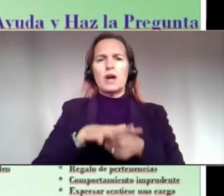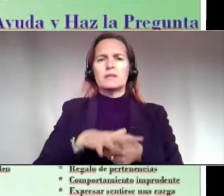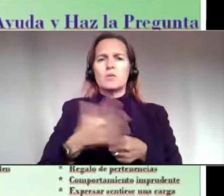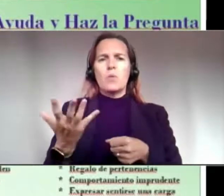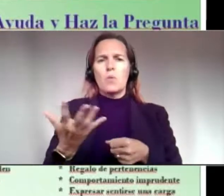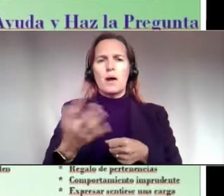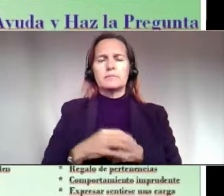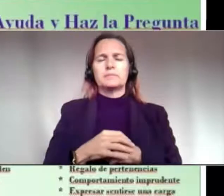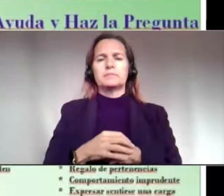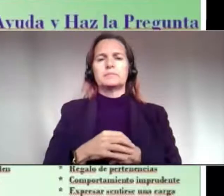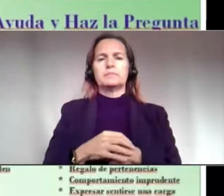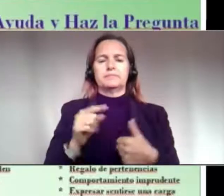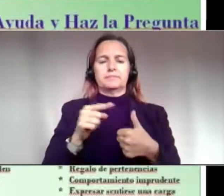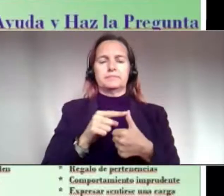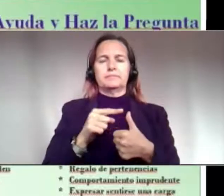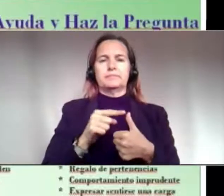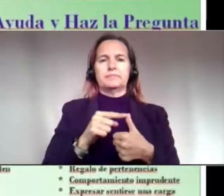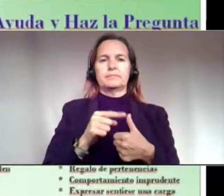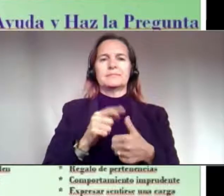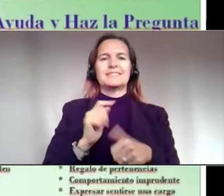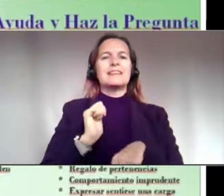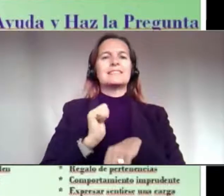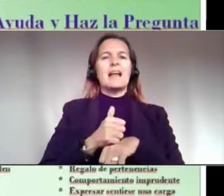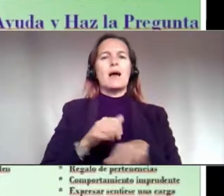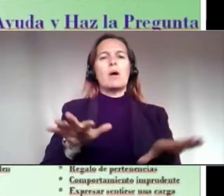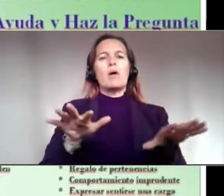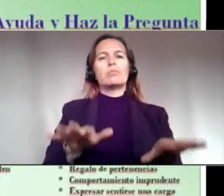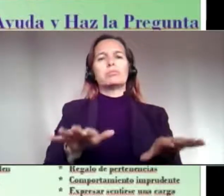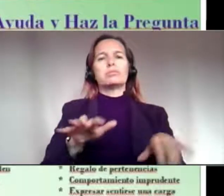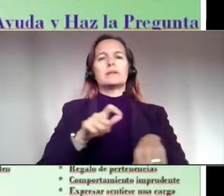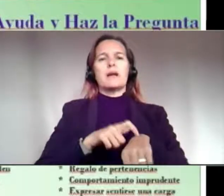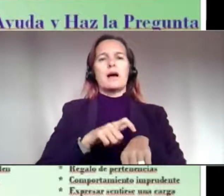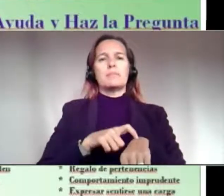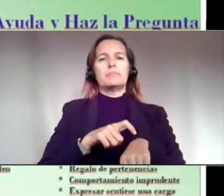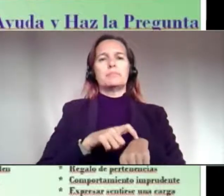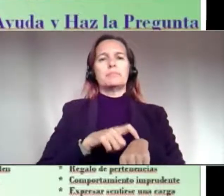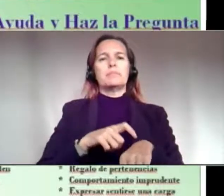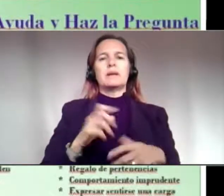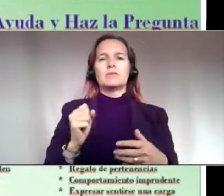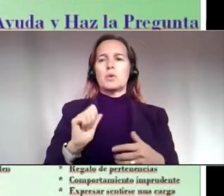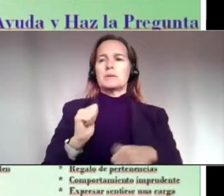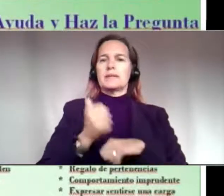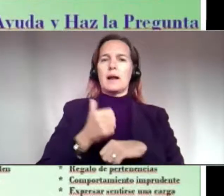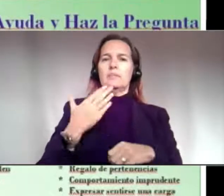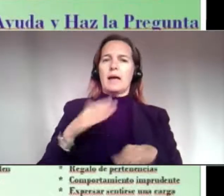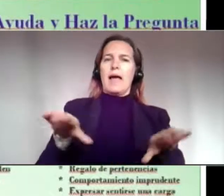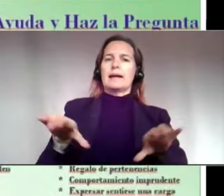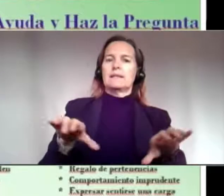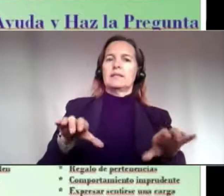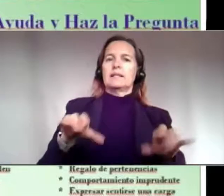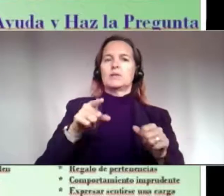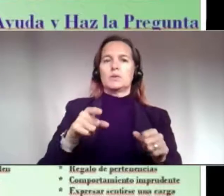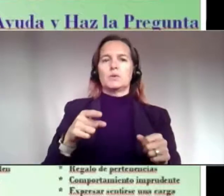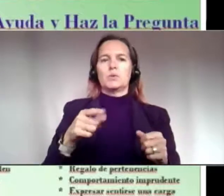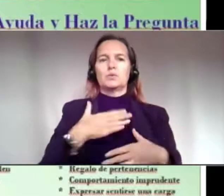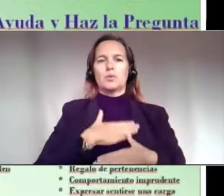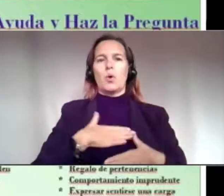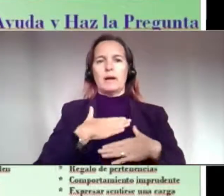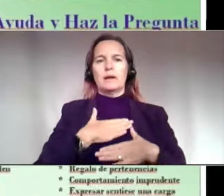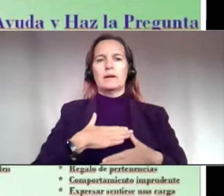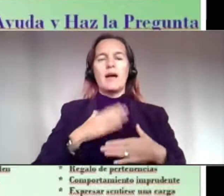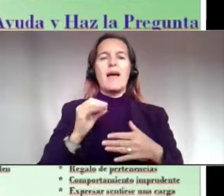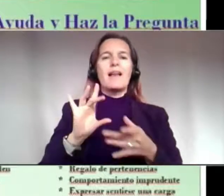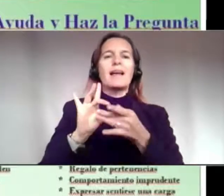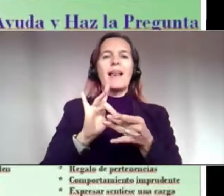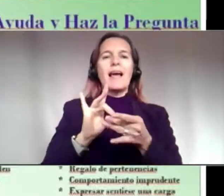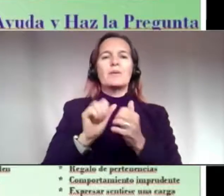some good tips are making time to unwind by doing activities that you enjoy, connecting with others, and since we need to maintain